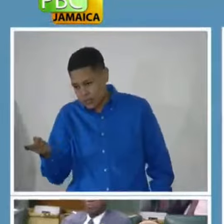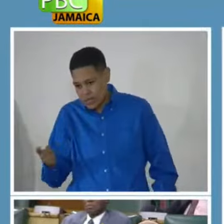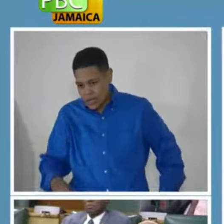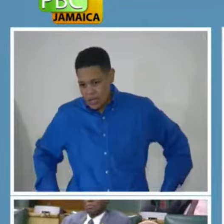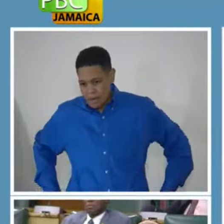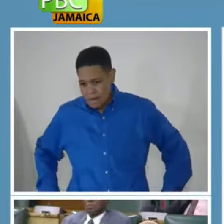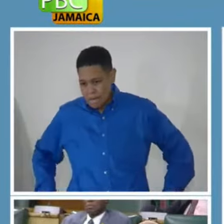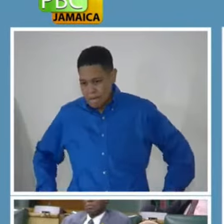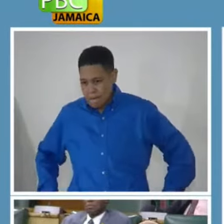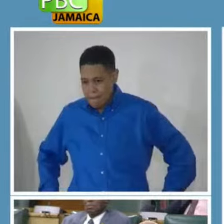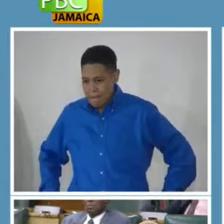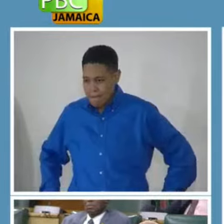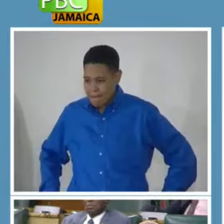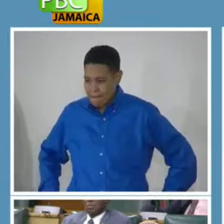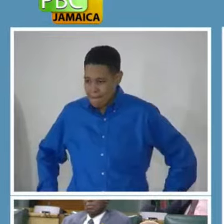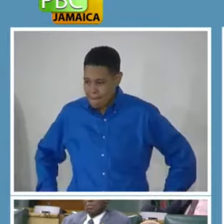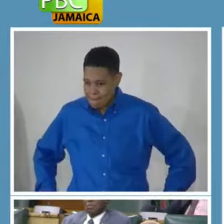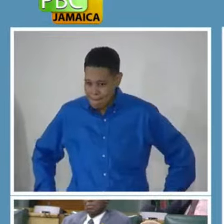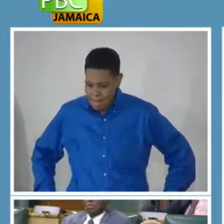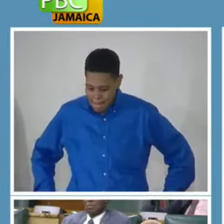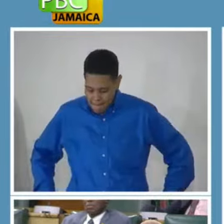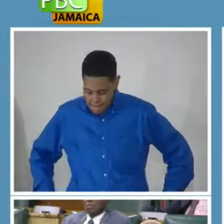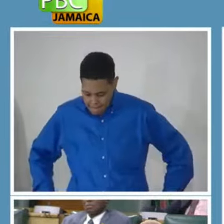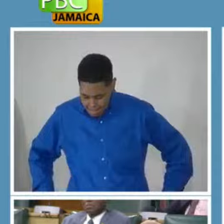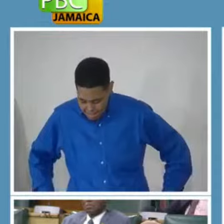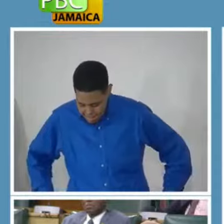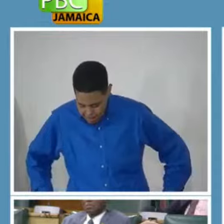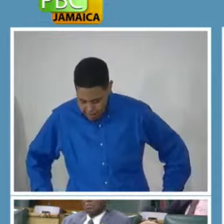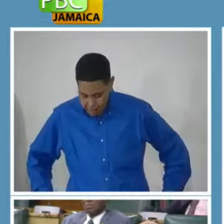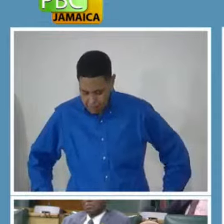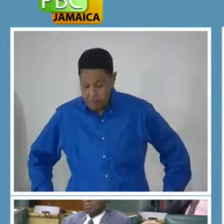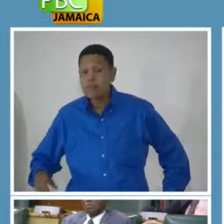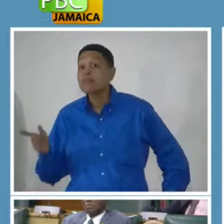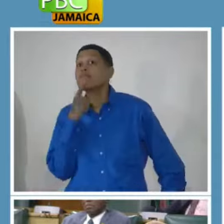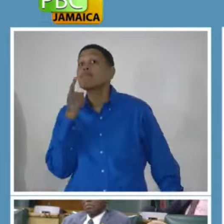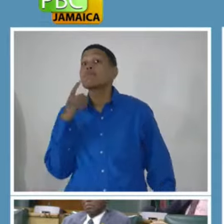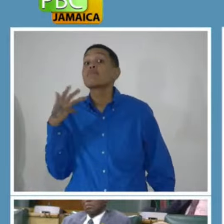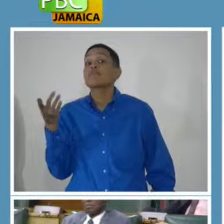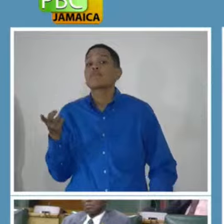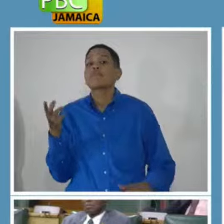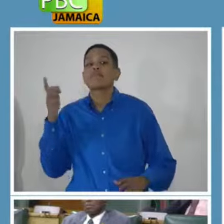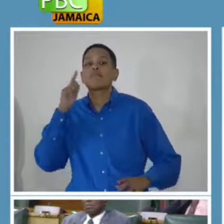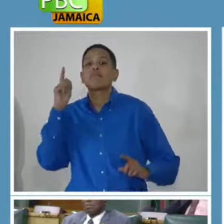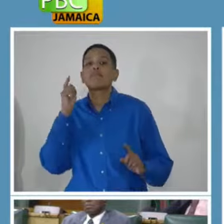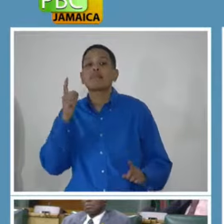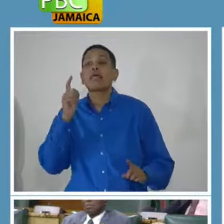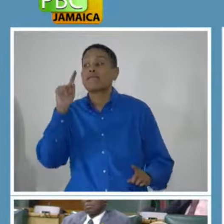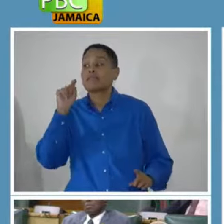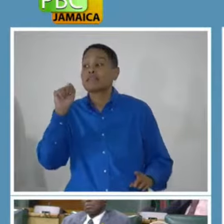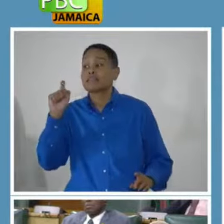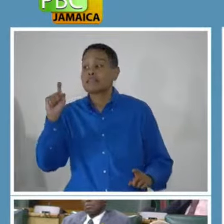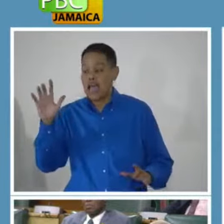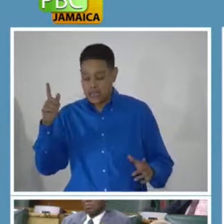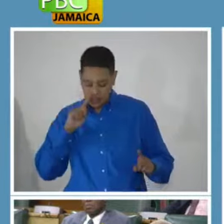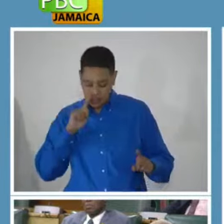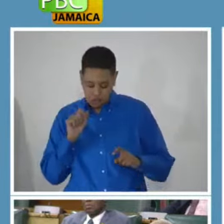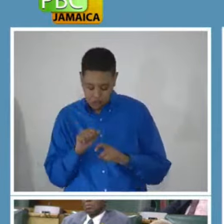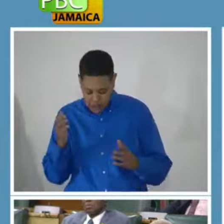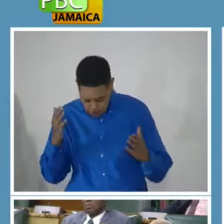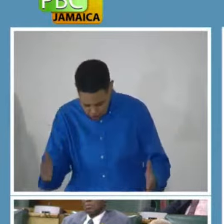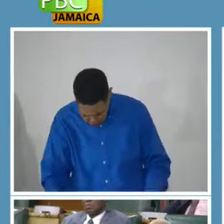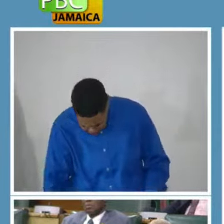Here's what they said. The name of the tax suggests that